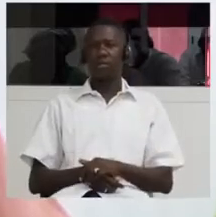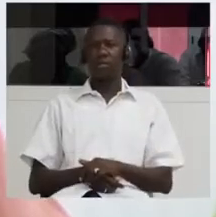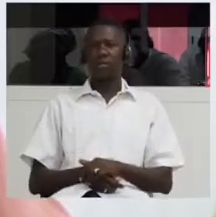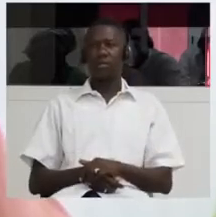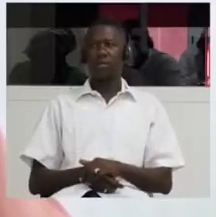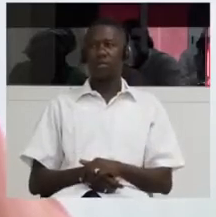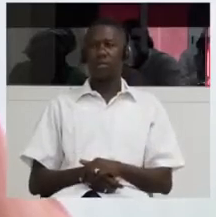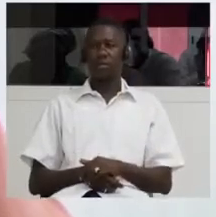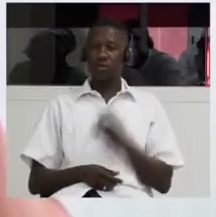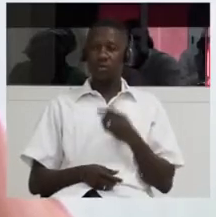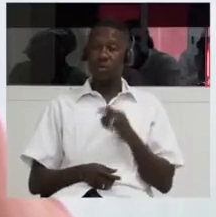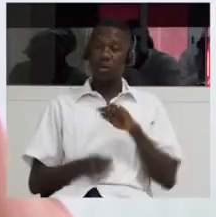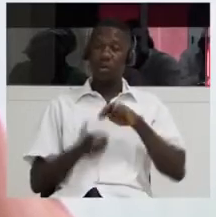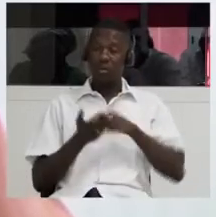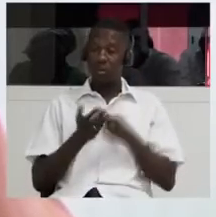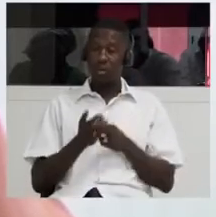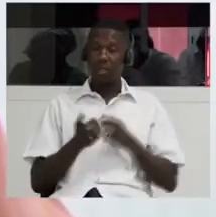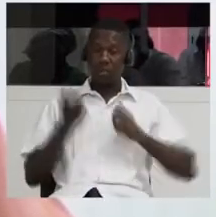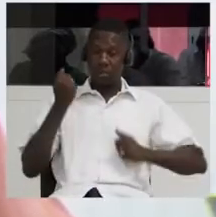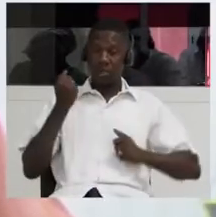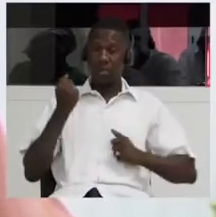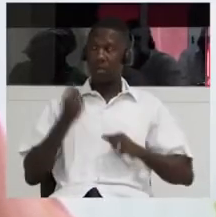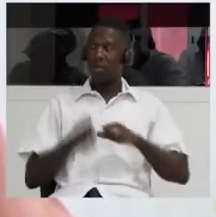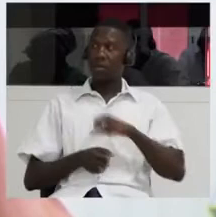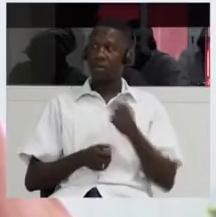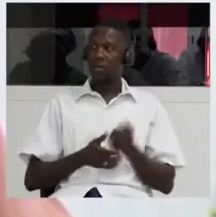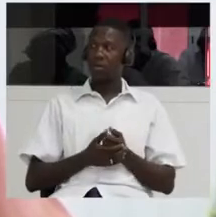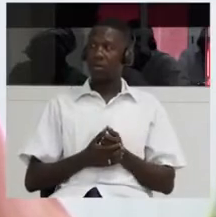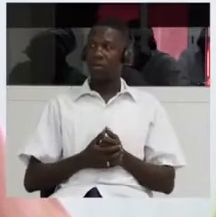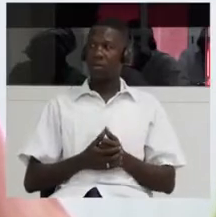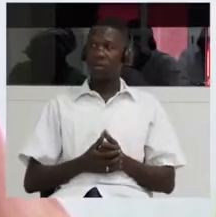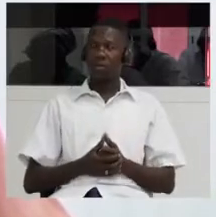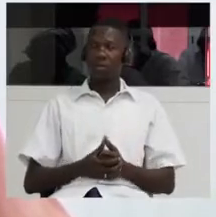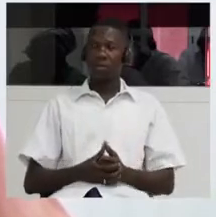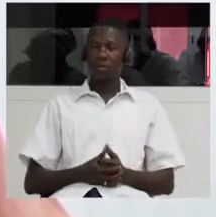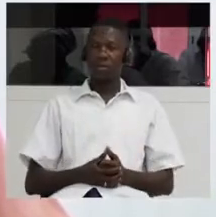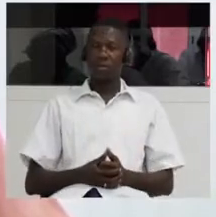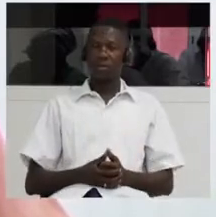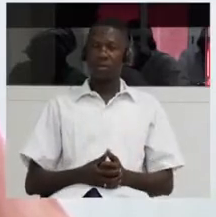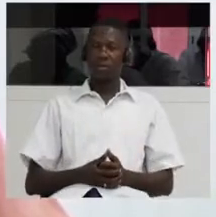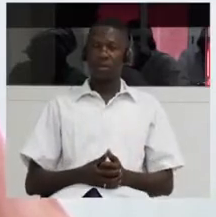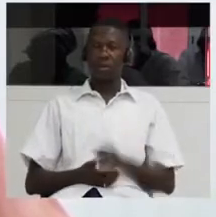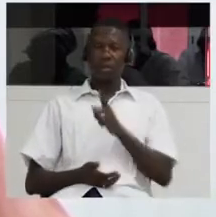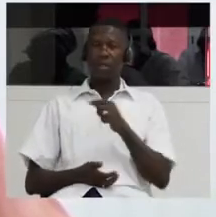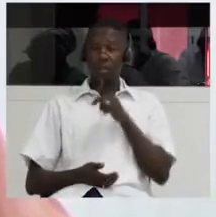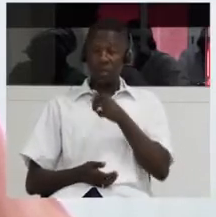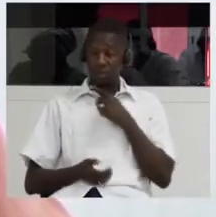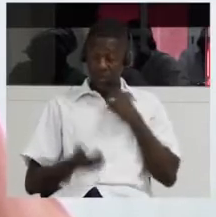8 kilograms. Okay. So, this weapon is designed for the use of two